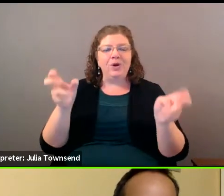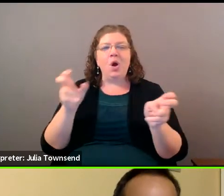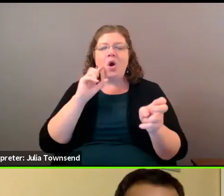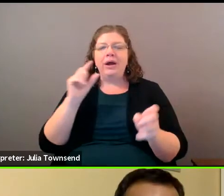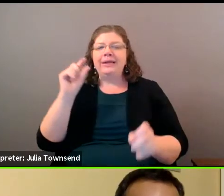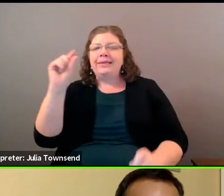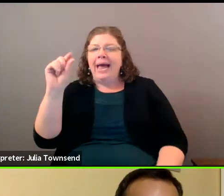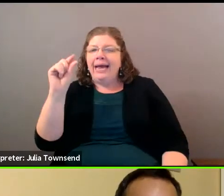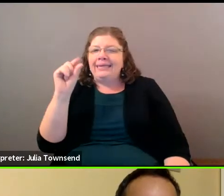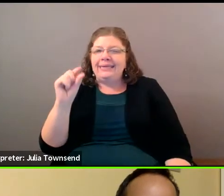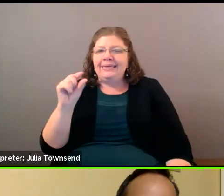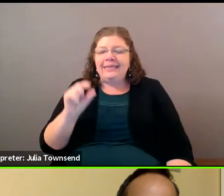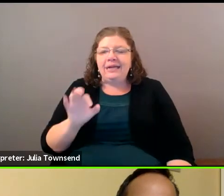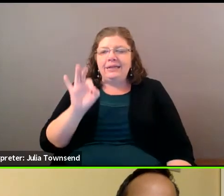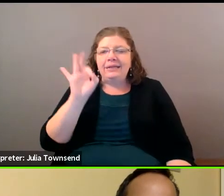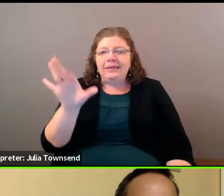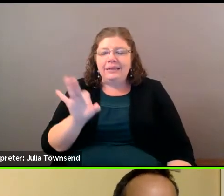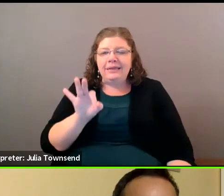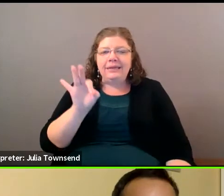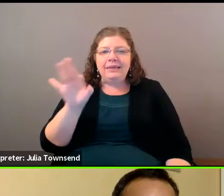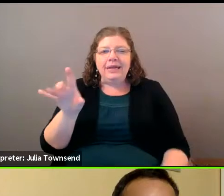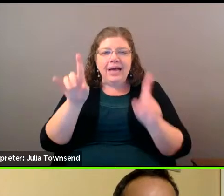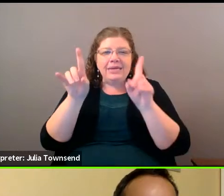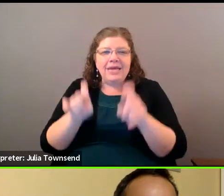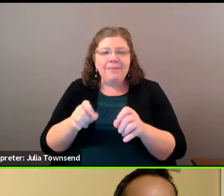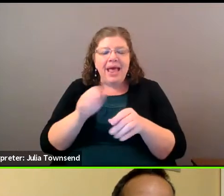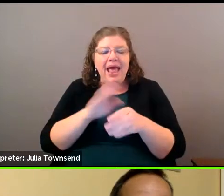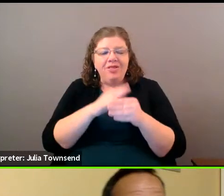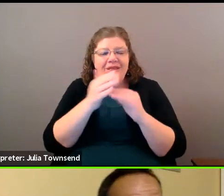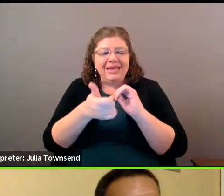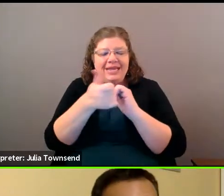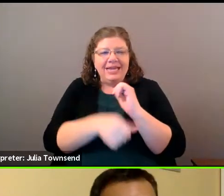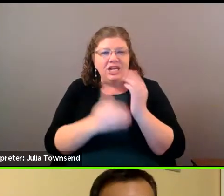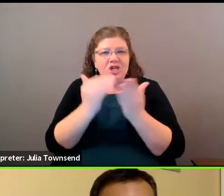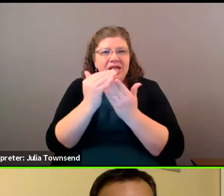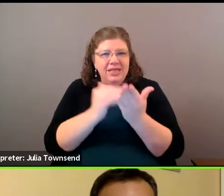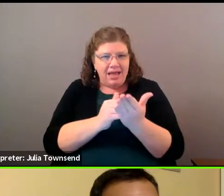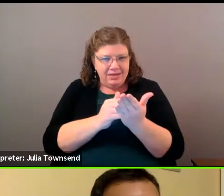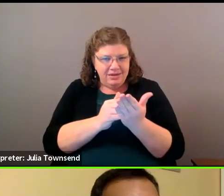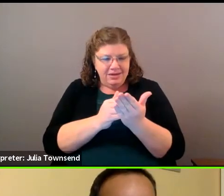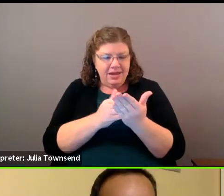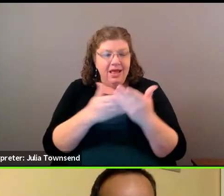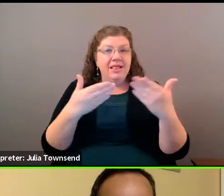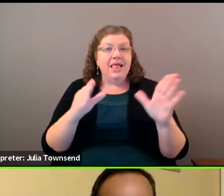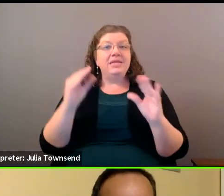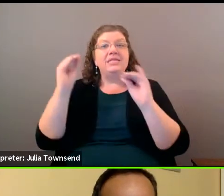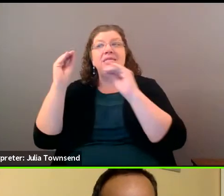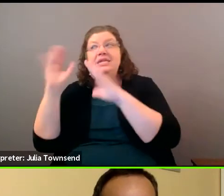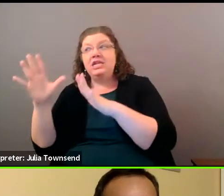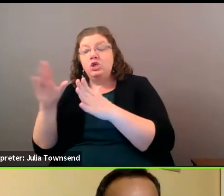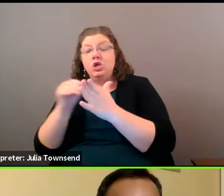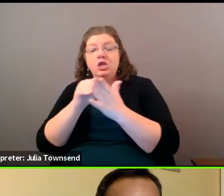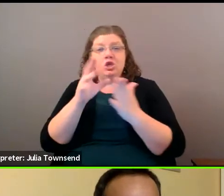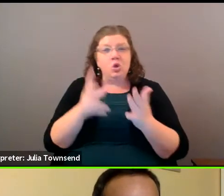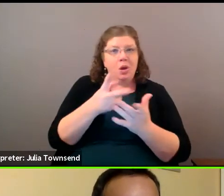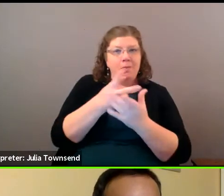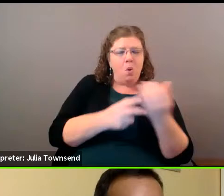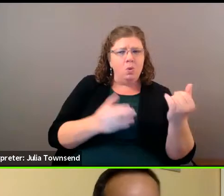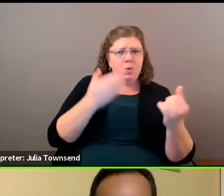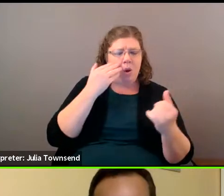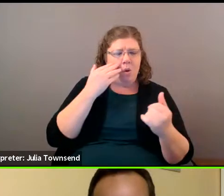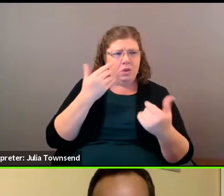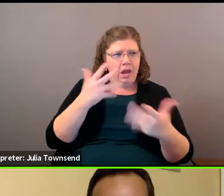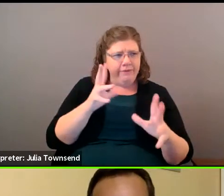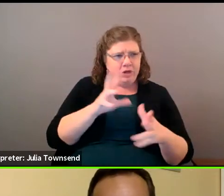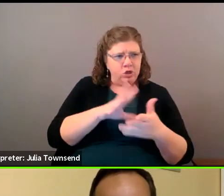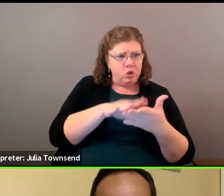little formative assessments at the end of every lesson that allow both a teacher and a student to kind of know, did I meet